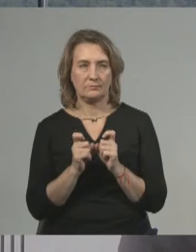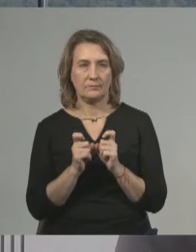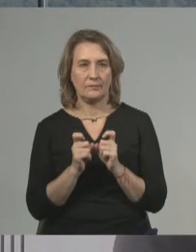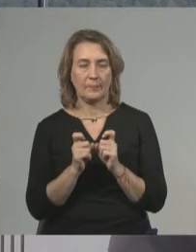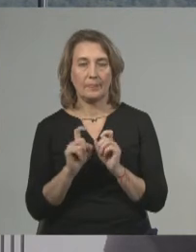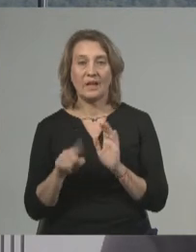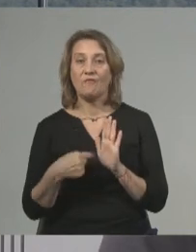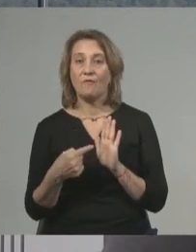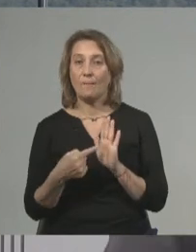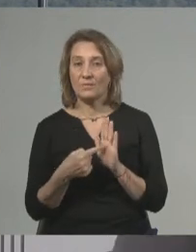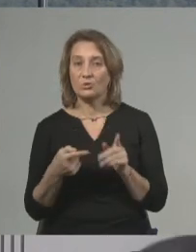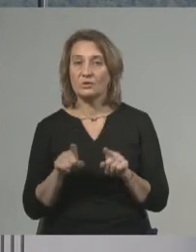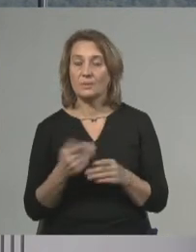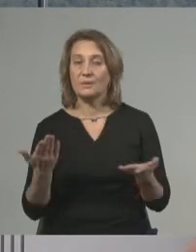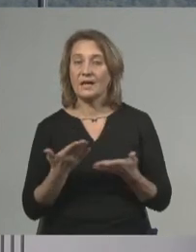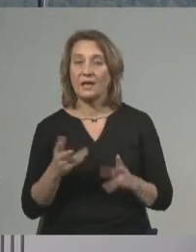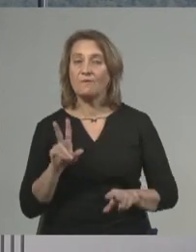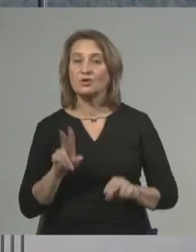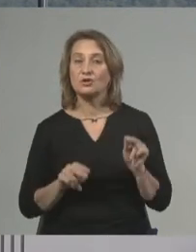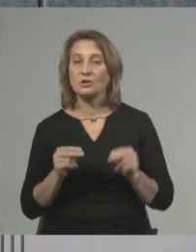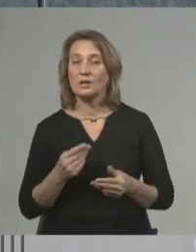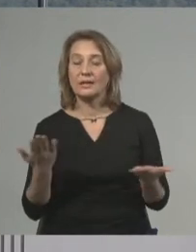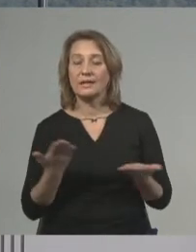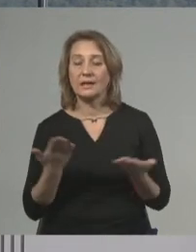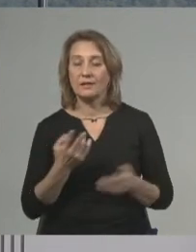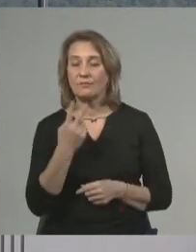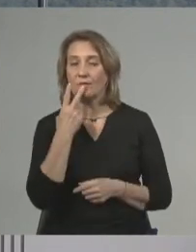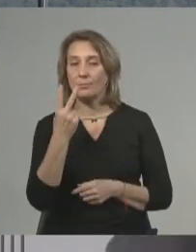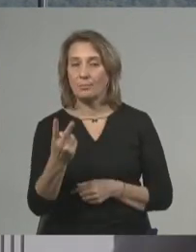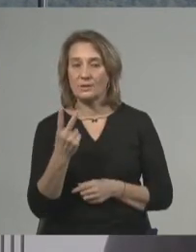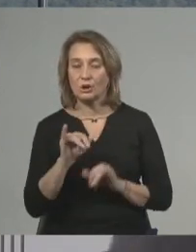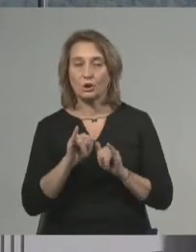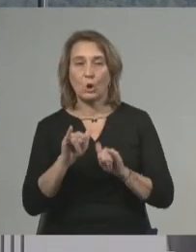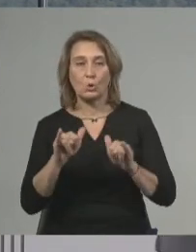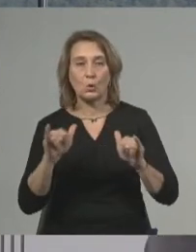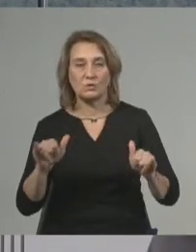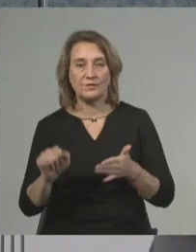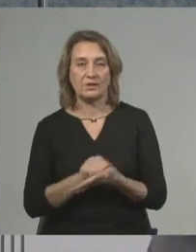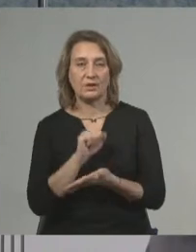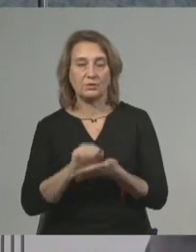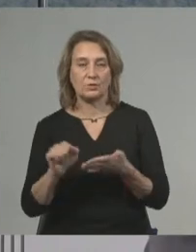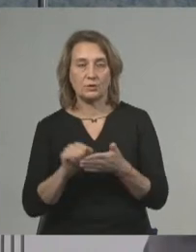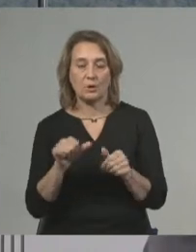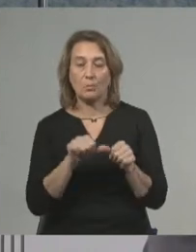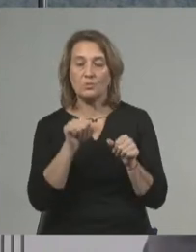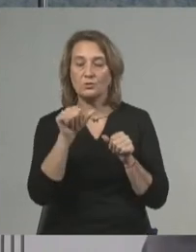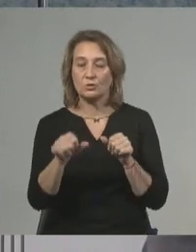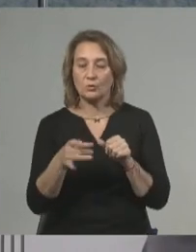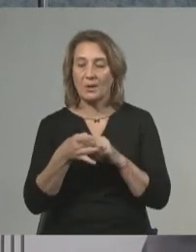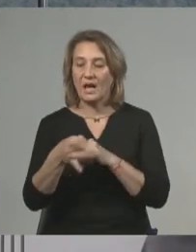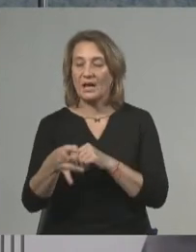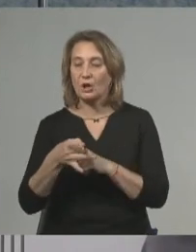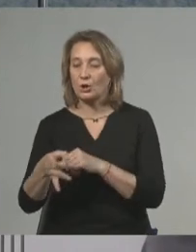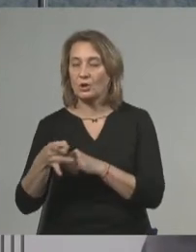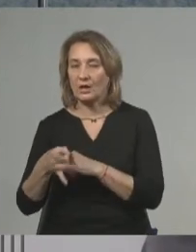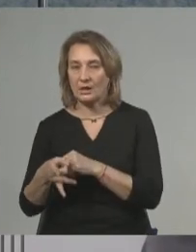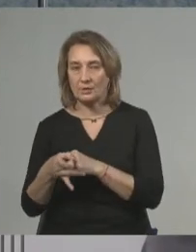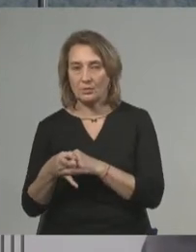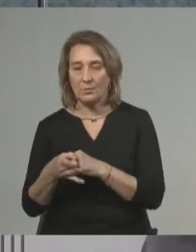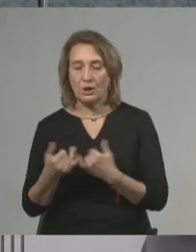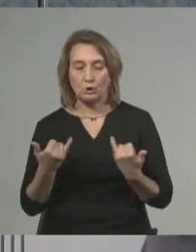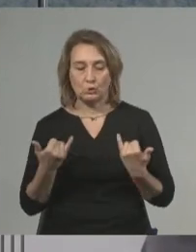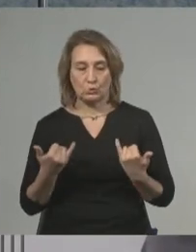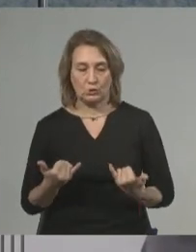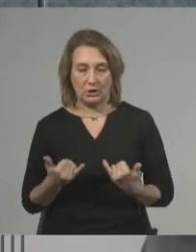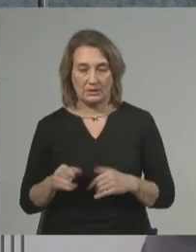and your opinion about it so what is the uh development of the printed media do you